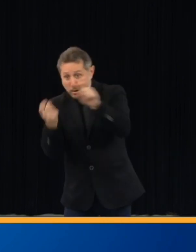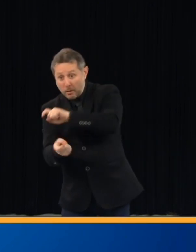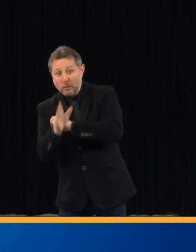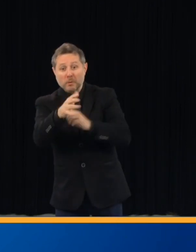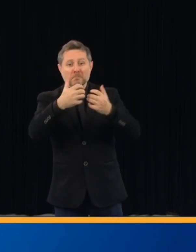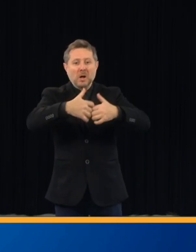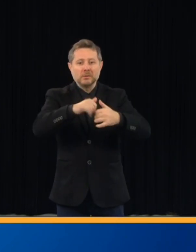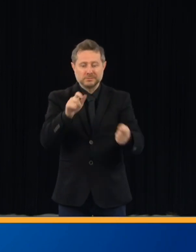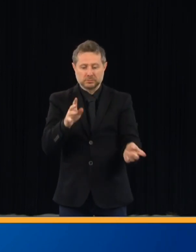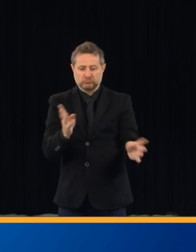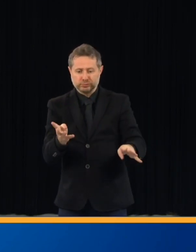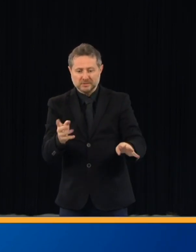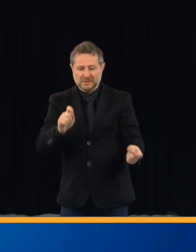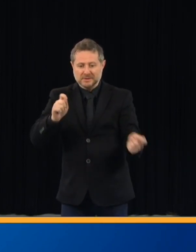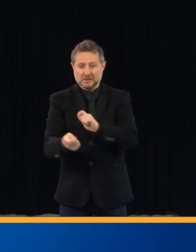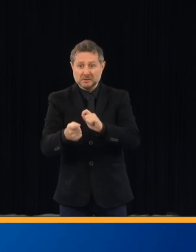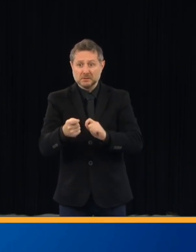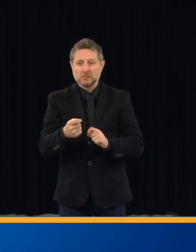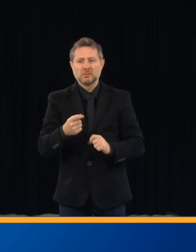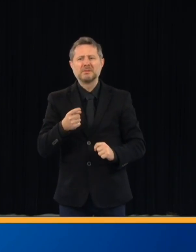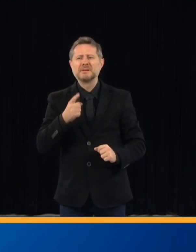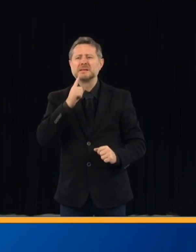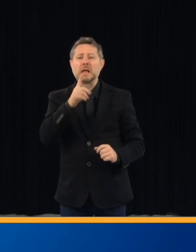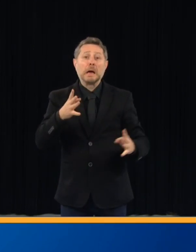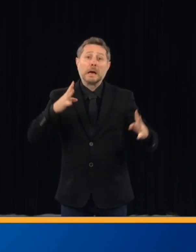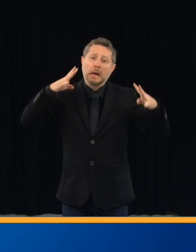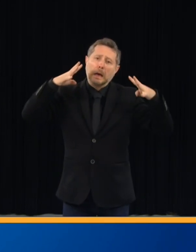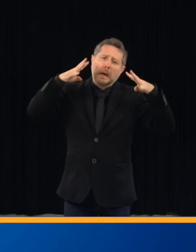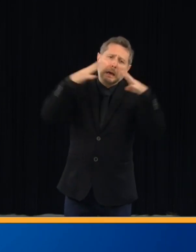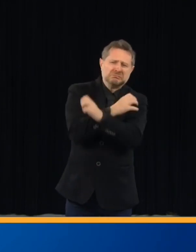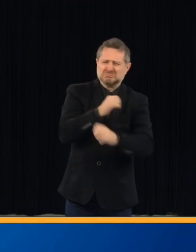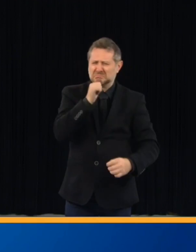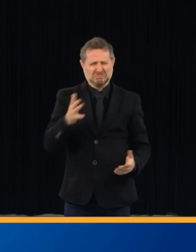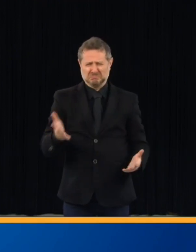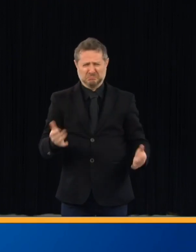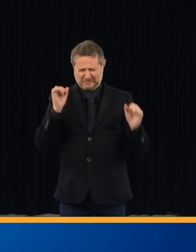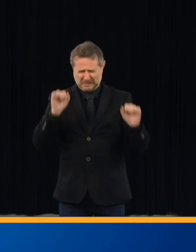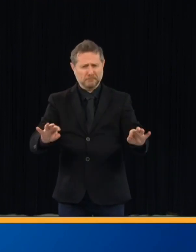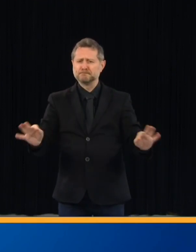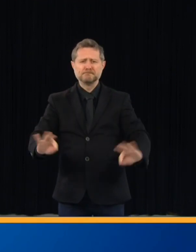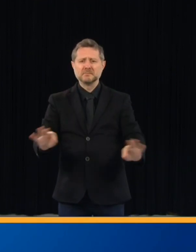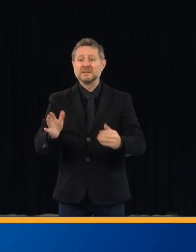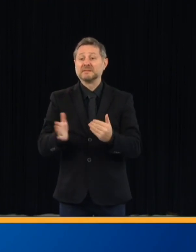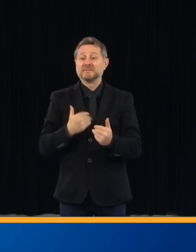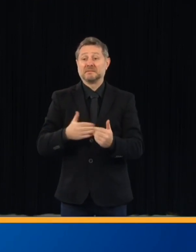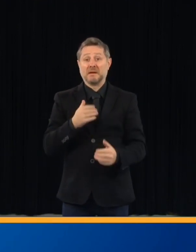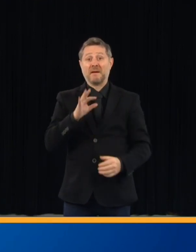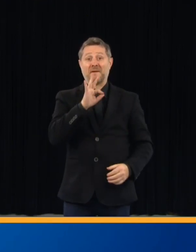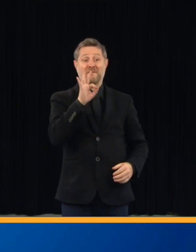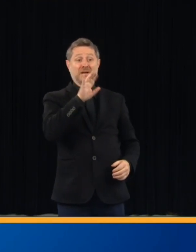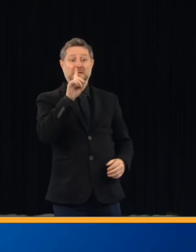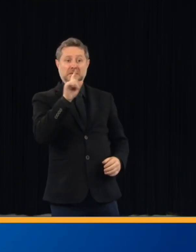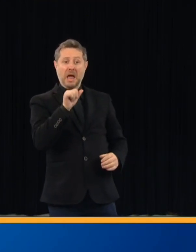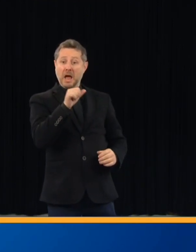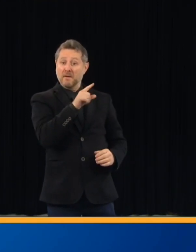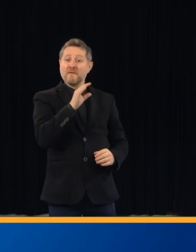complicated products. The FDA lists the specifications for these products on their